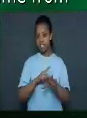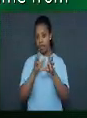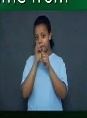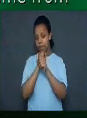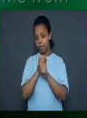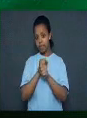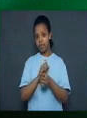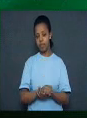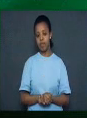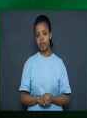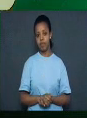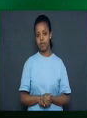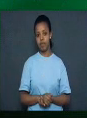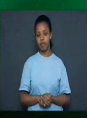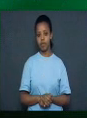Time's up!